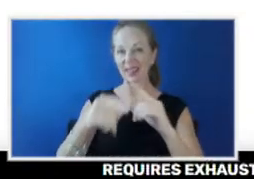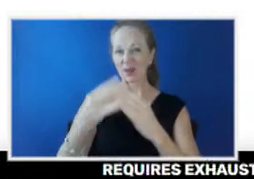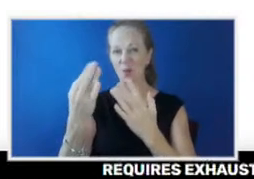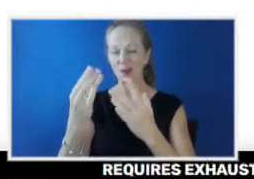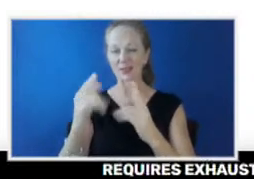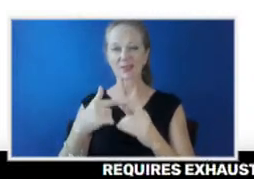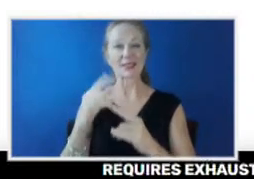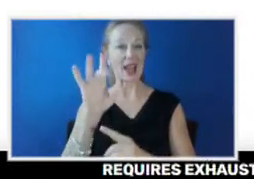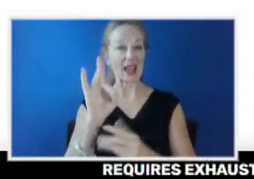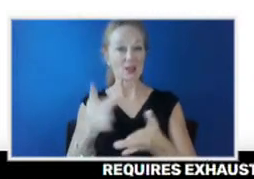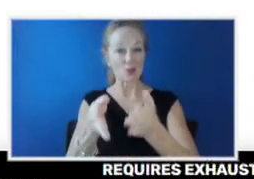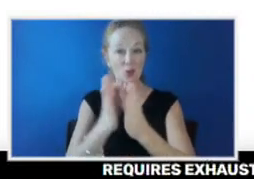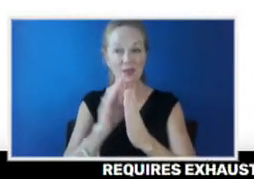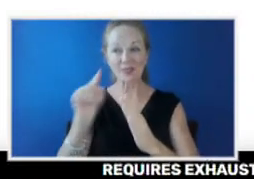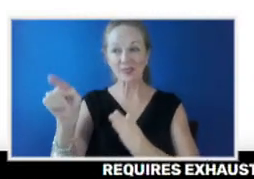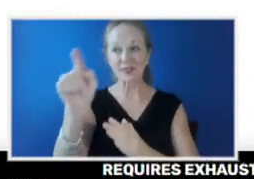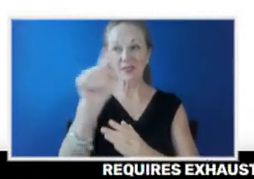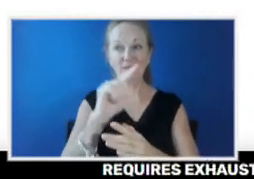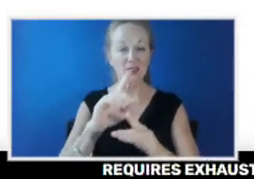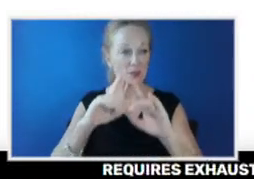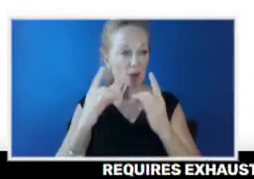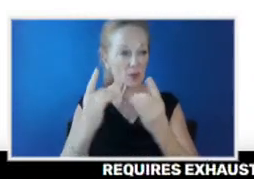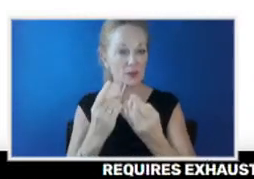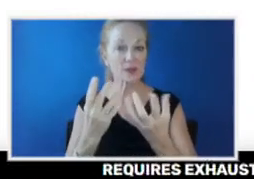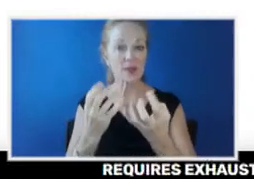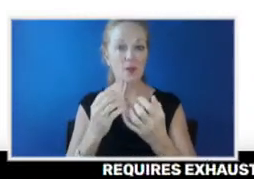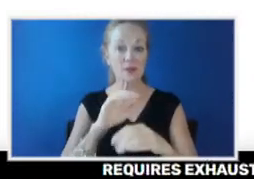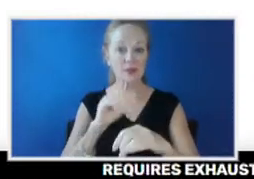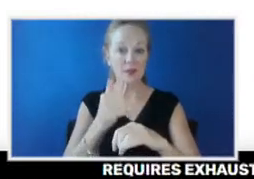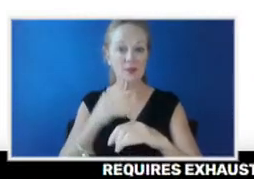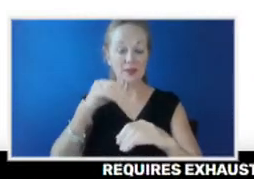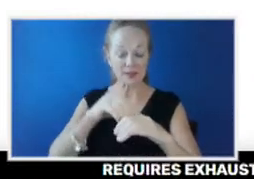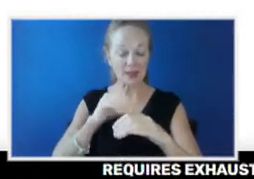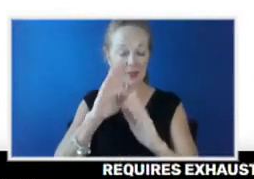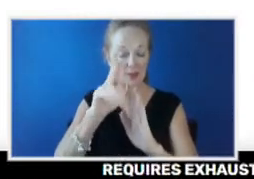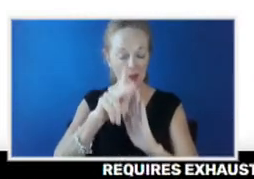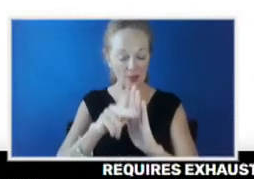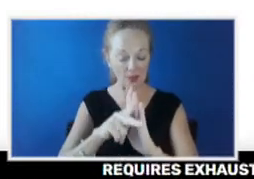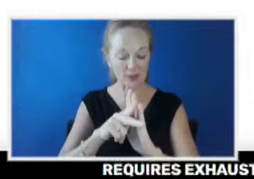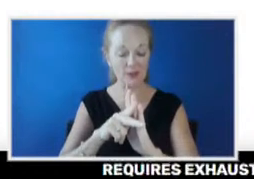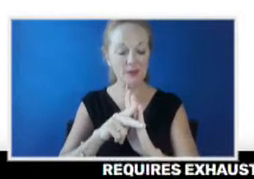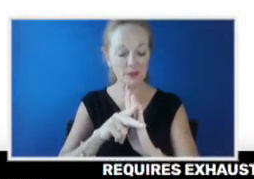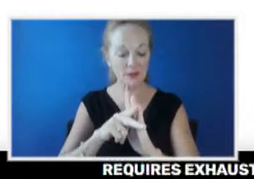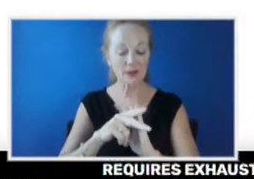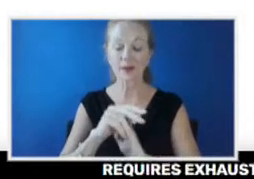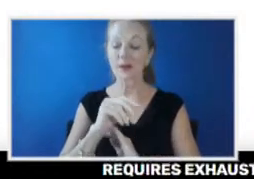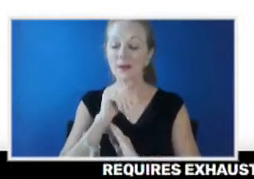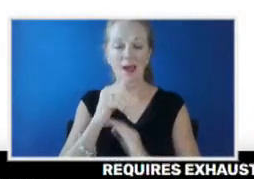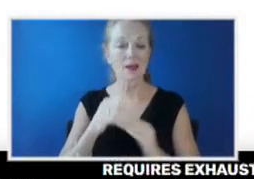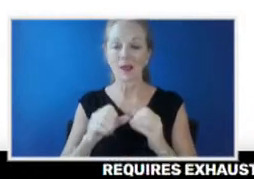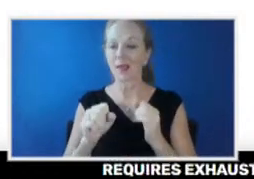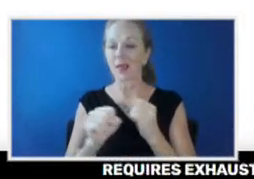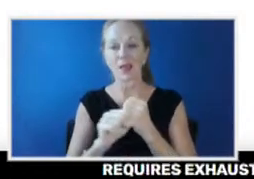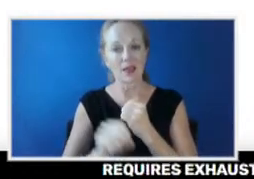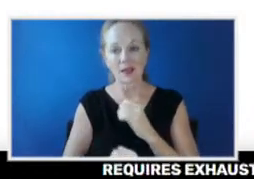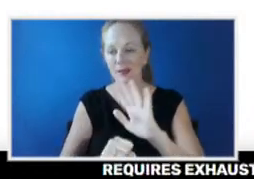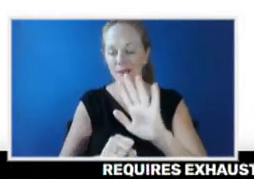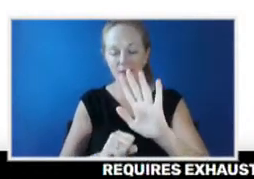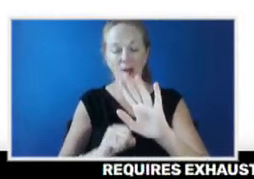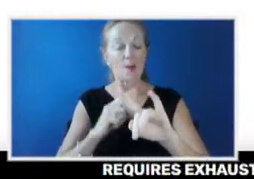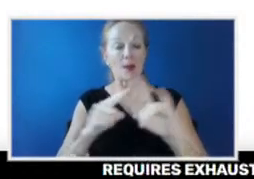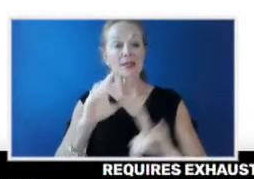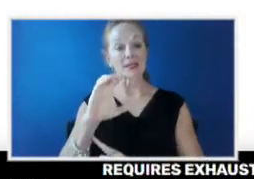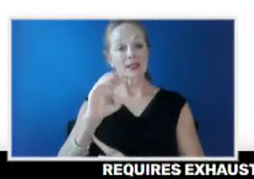of departments that they would implement within their policies. Not to belabor this, but CMPD worked with